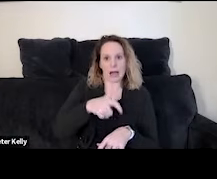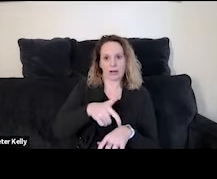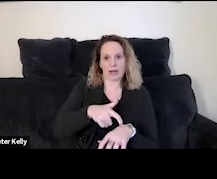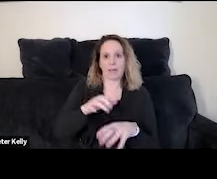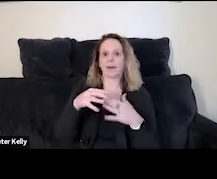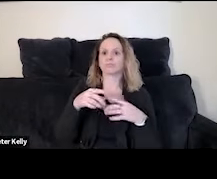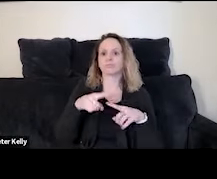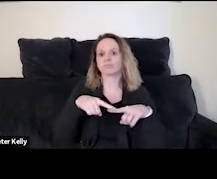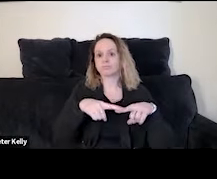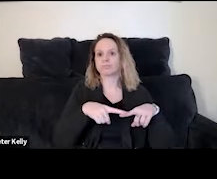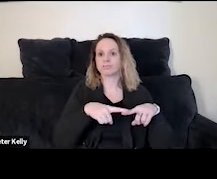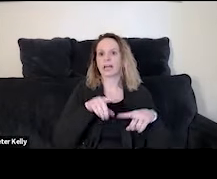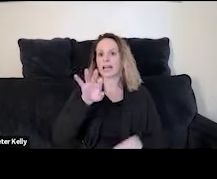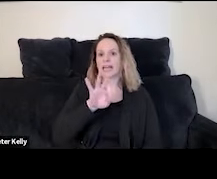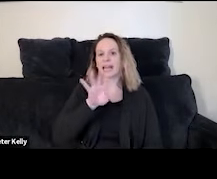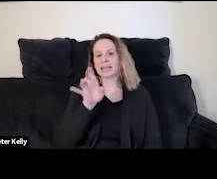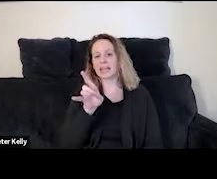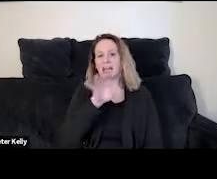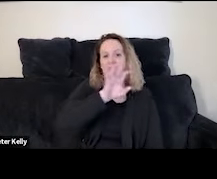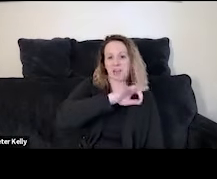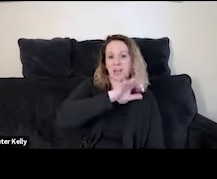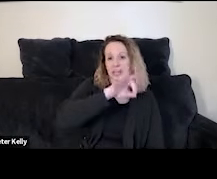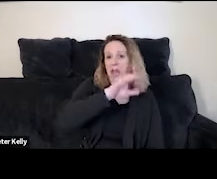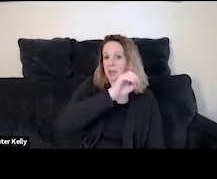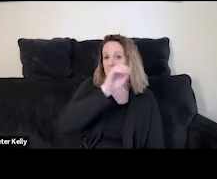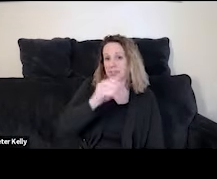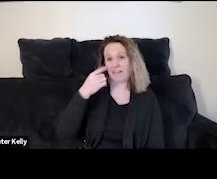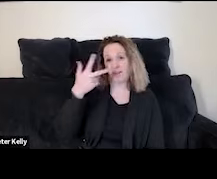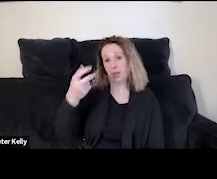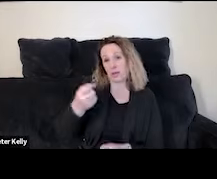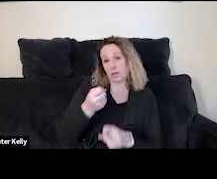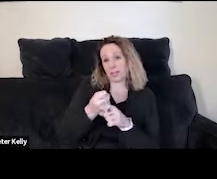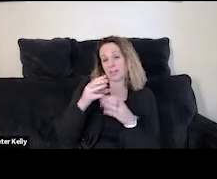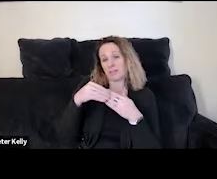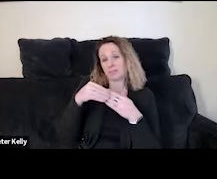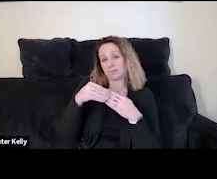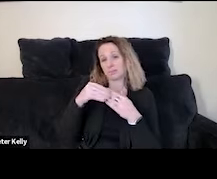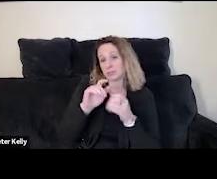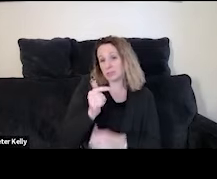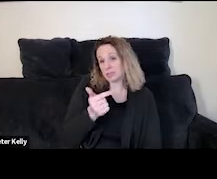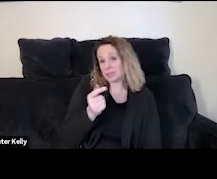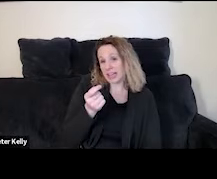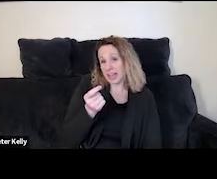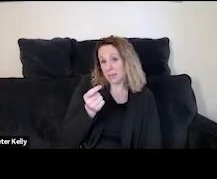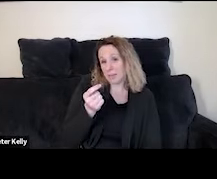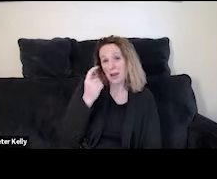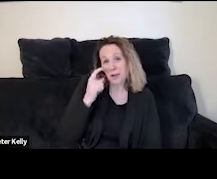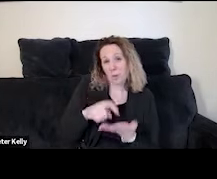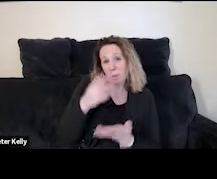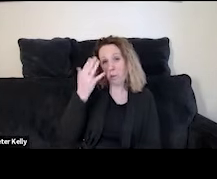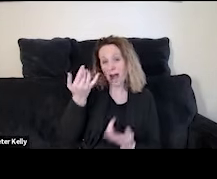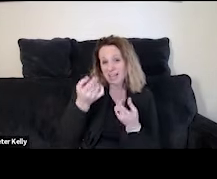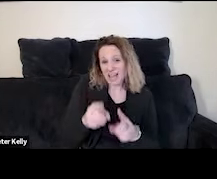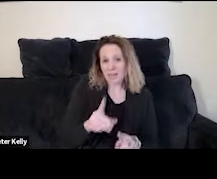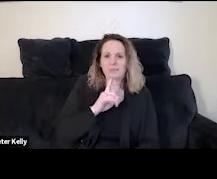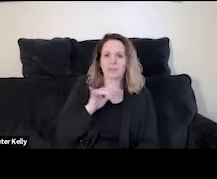fluctuated between 98 and 99% over the last 3 years. So it's really important for us to see why that is. And that